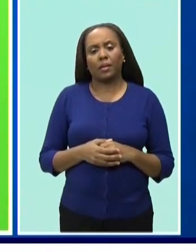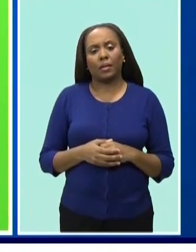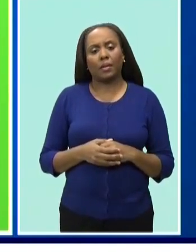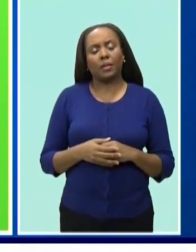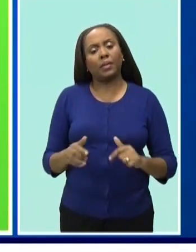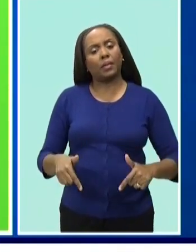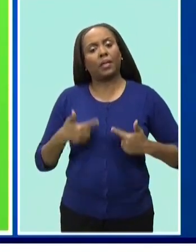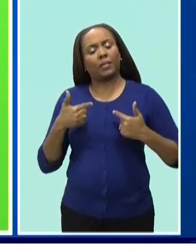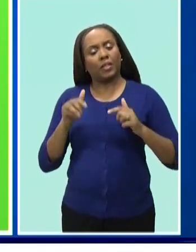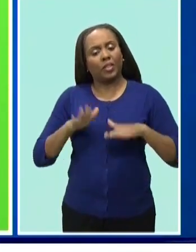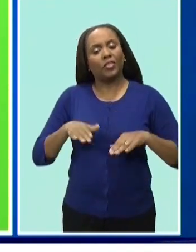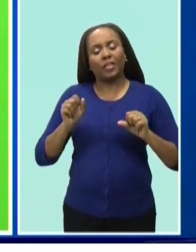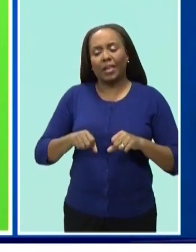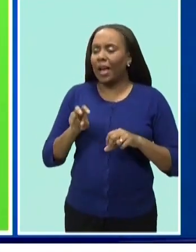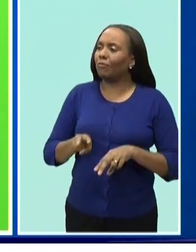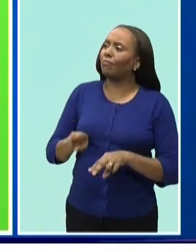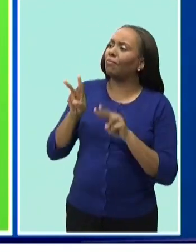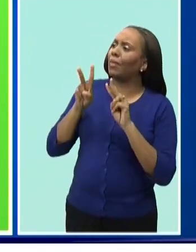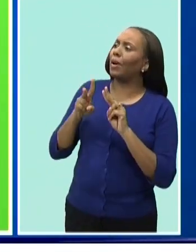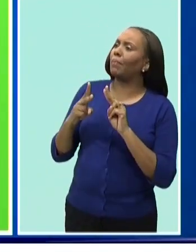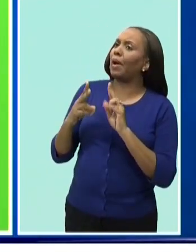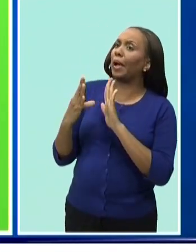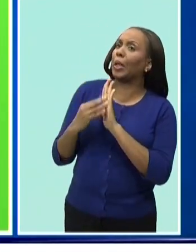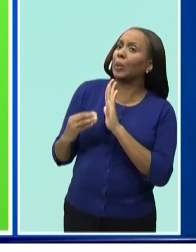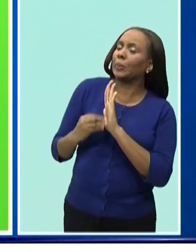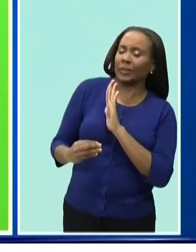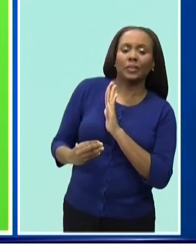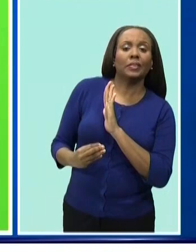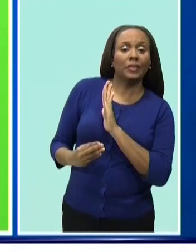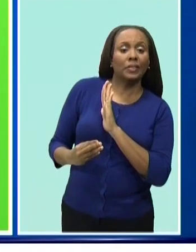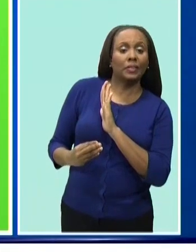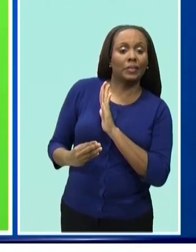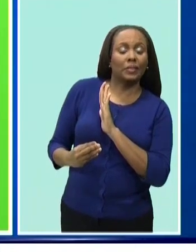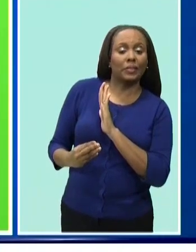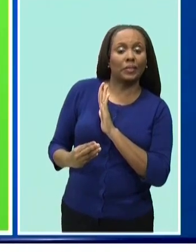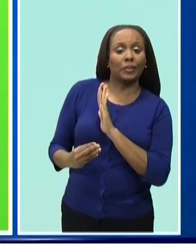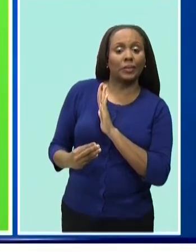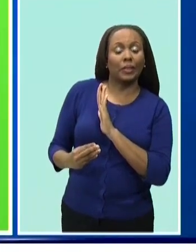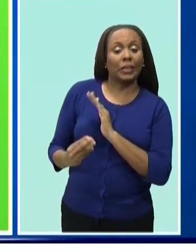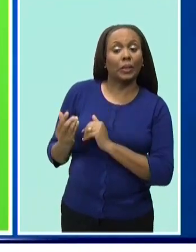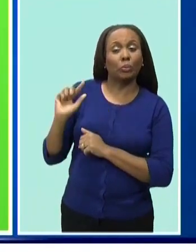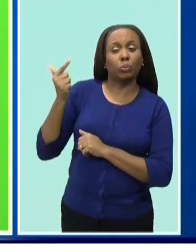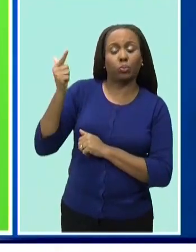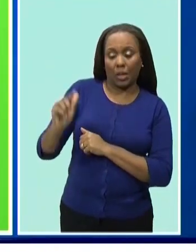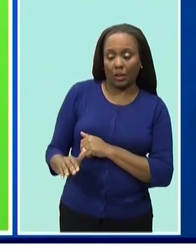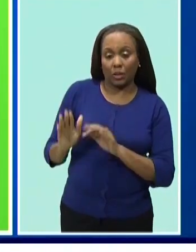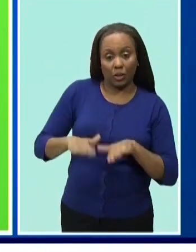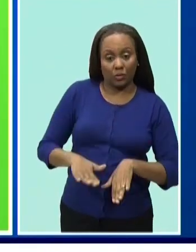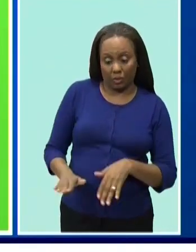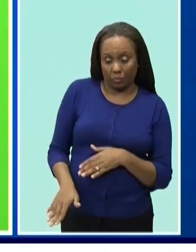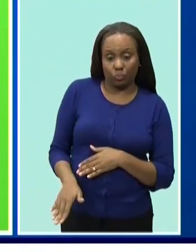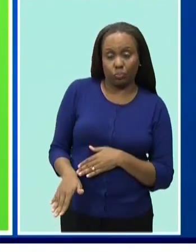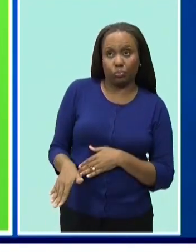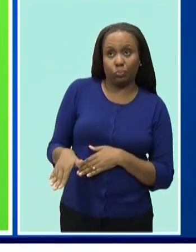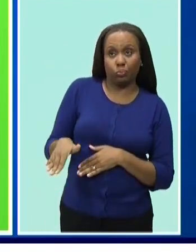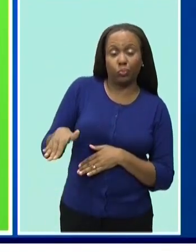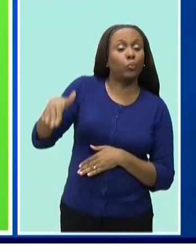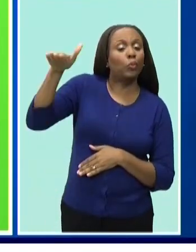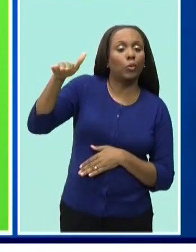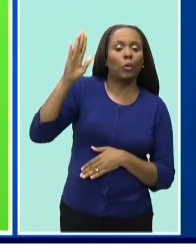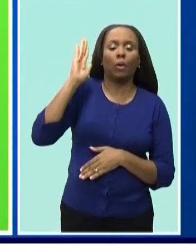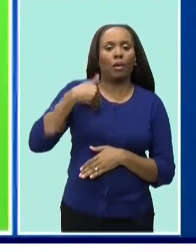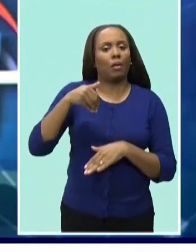can see what good is coming out, then in years to come we will have a